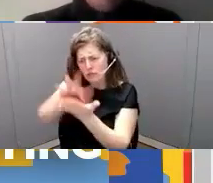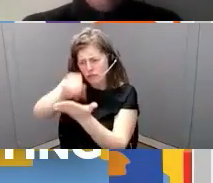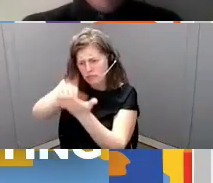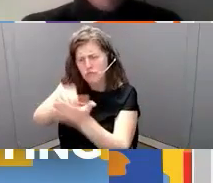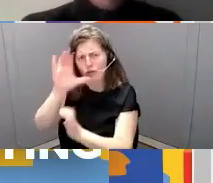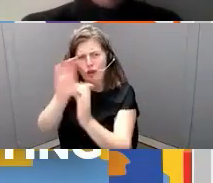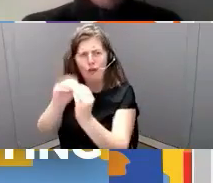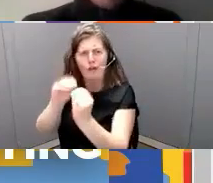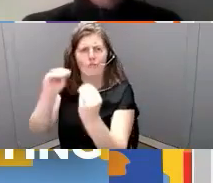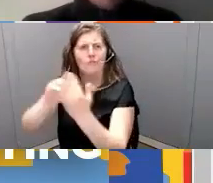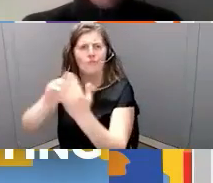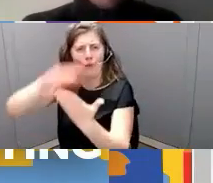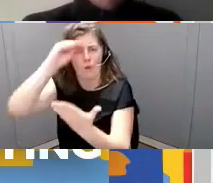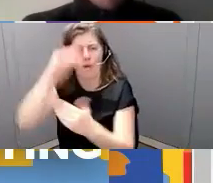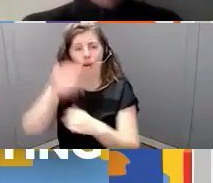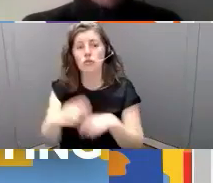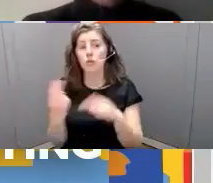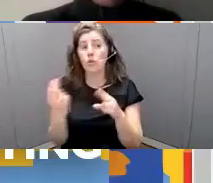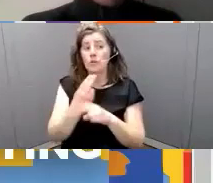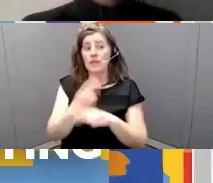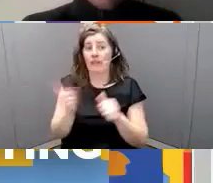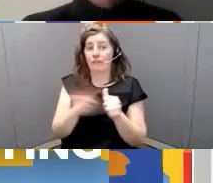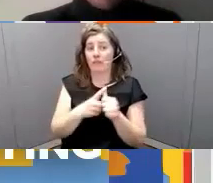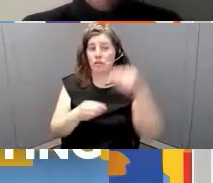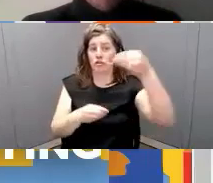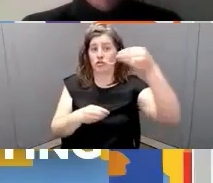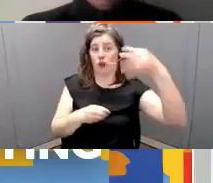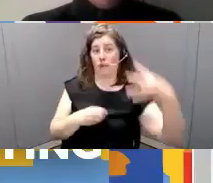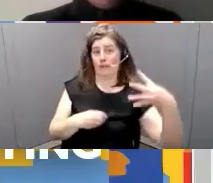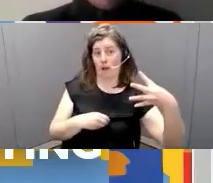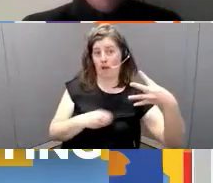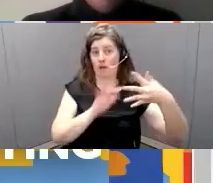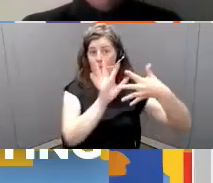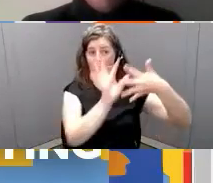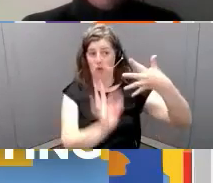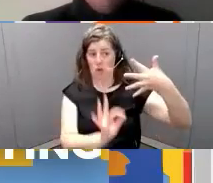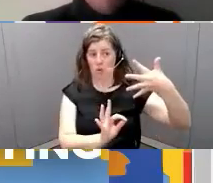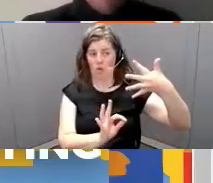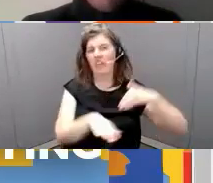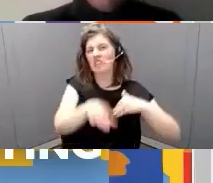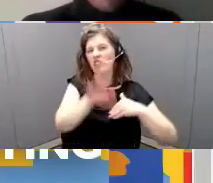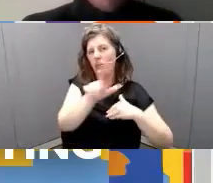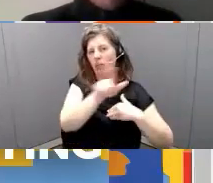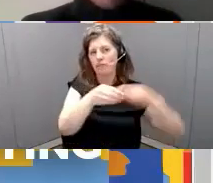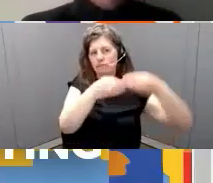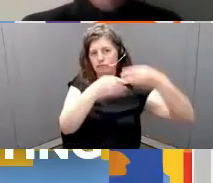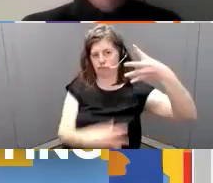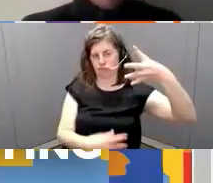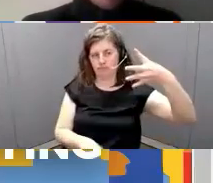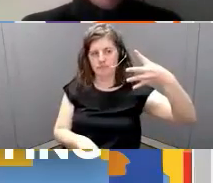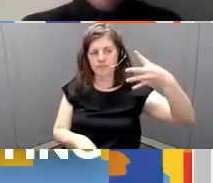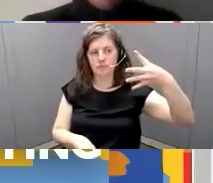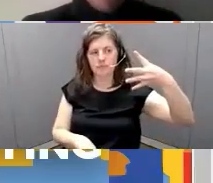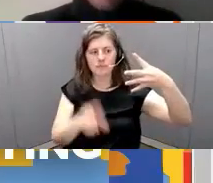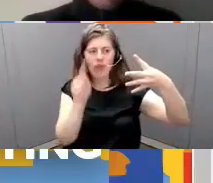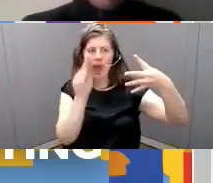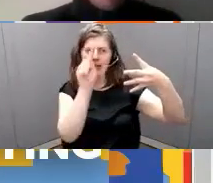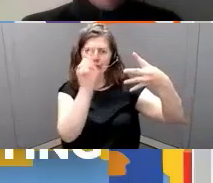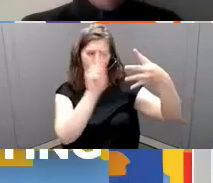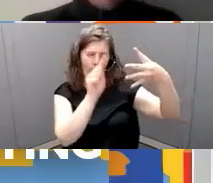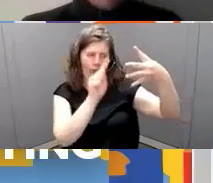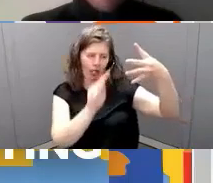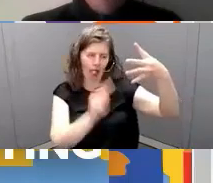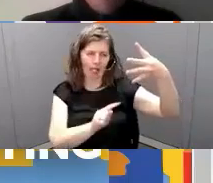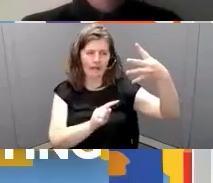browsing. So using the first drop-down menu in the top left corner, I can scroll down